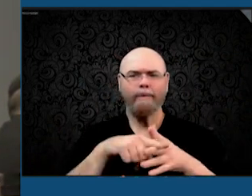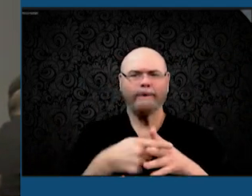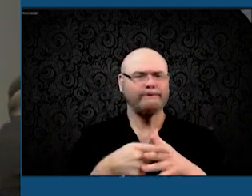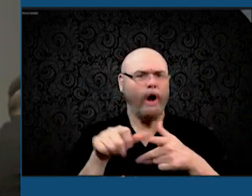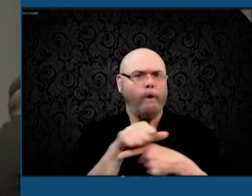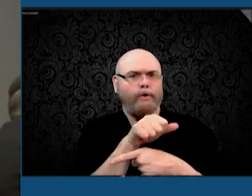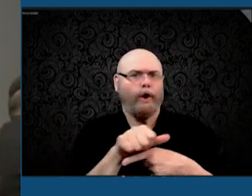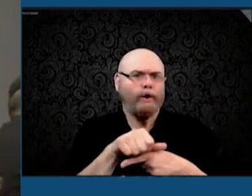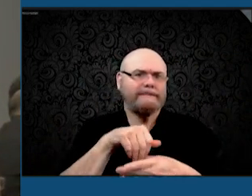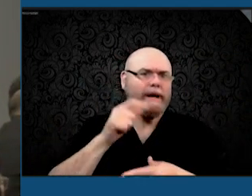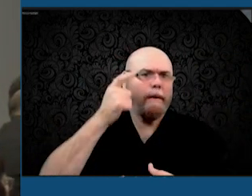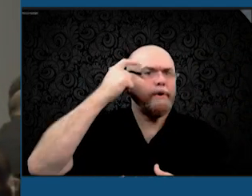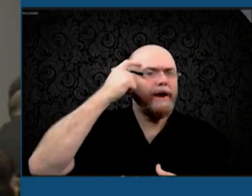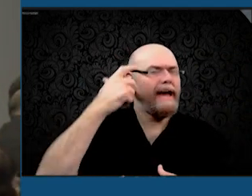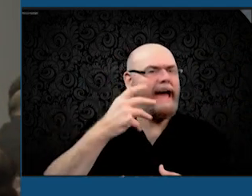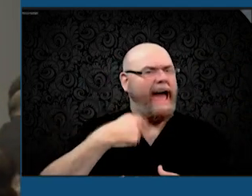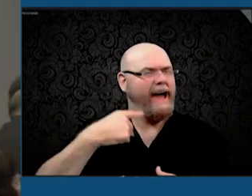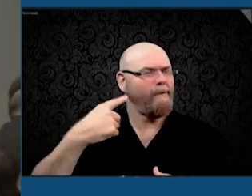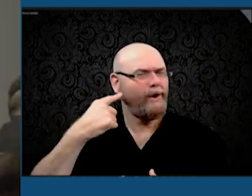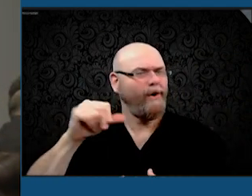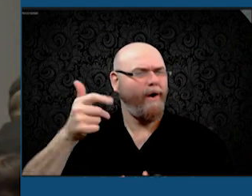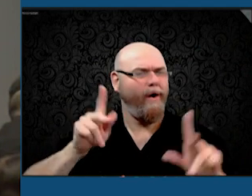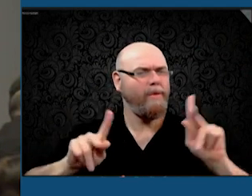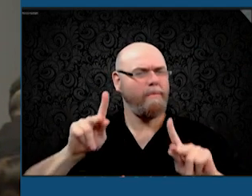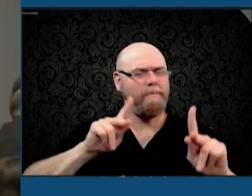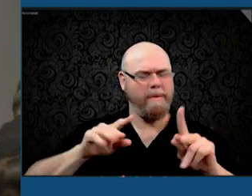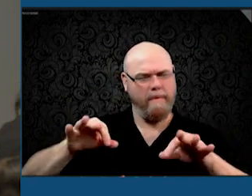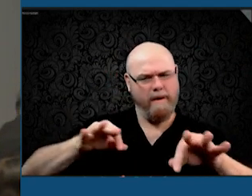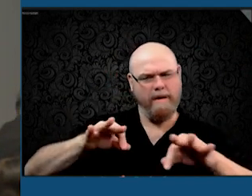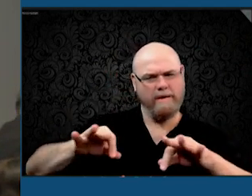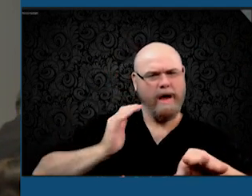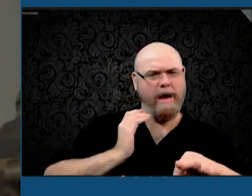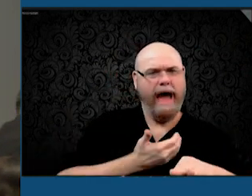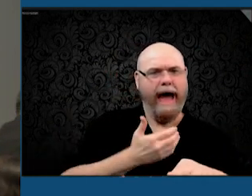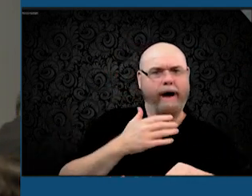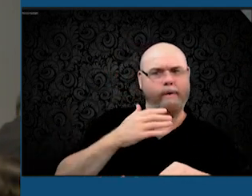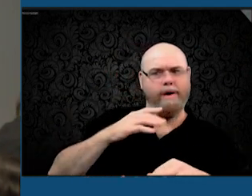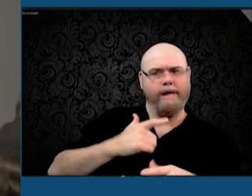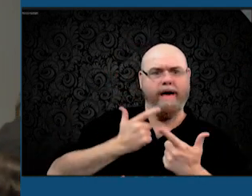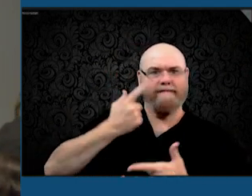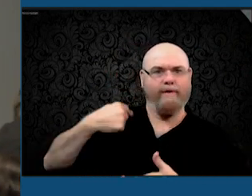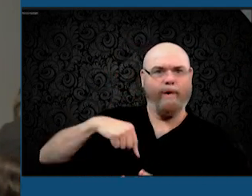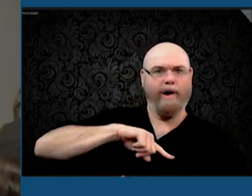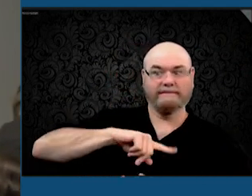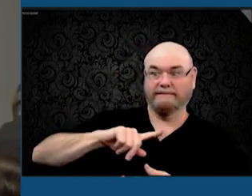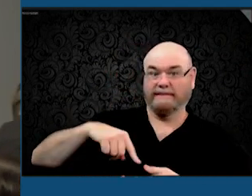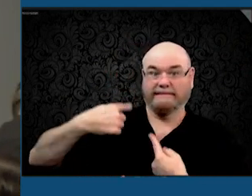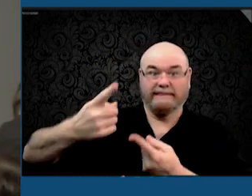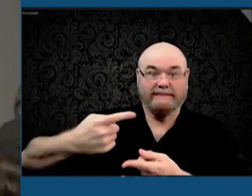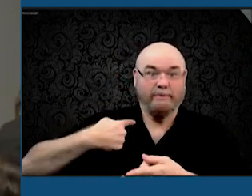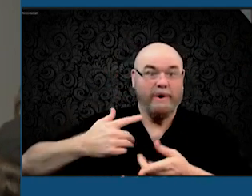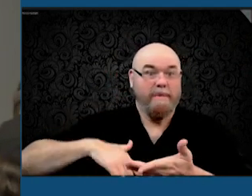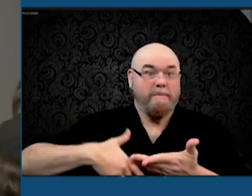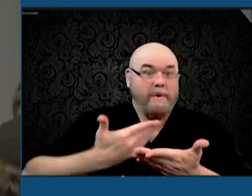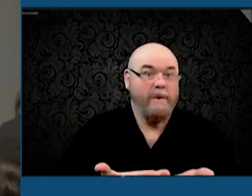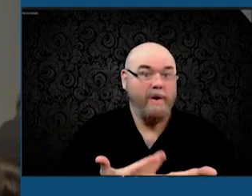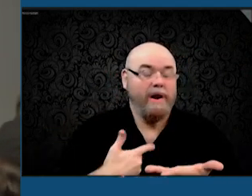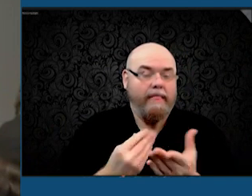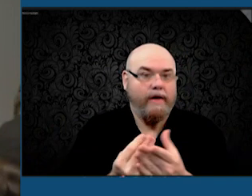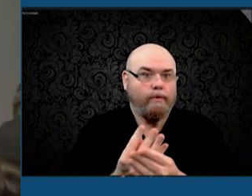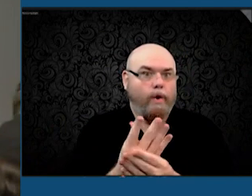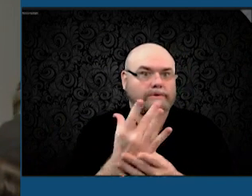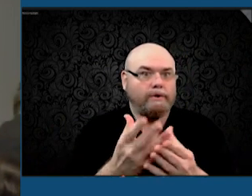and we hear other people defining our reality for us from early childhood. And it grows, and it grows, and it grows, and it grows, and it